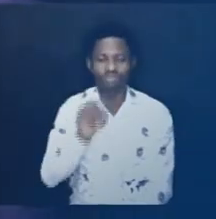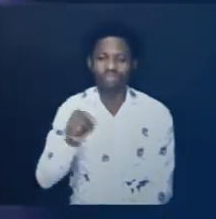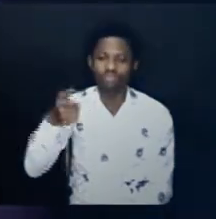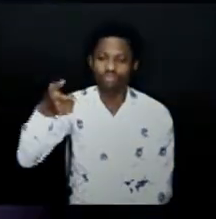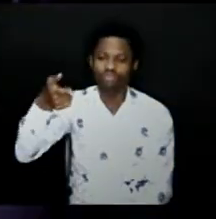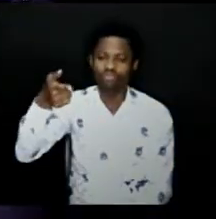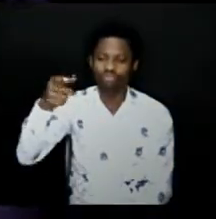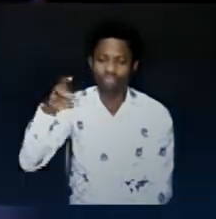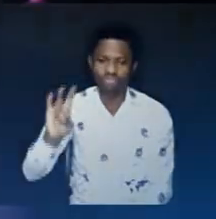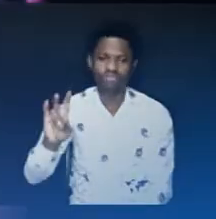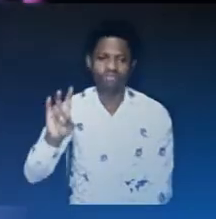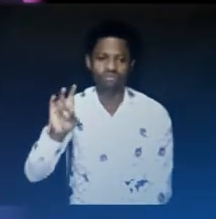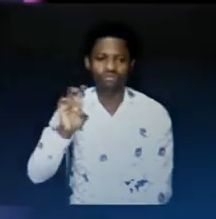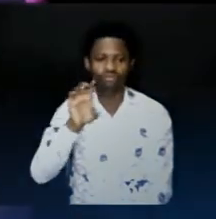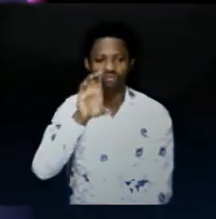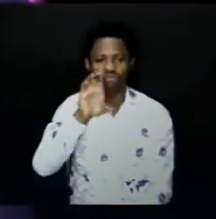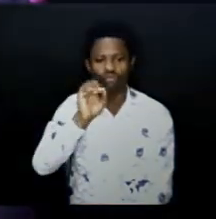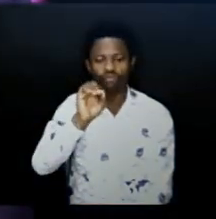Colossians 1:27.